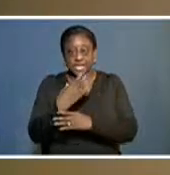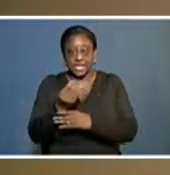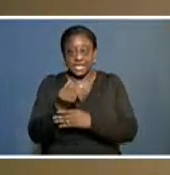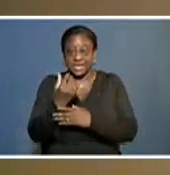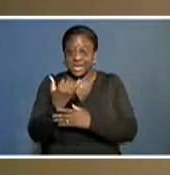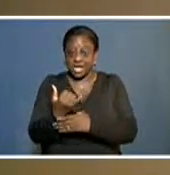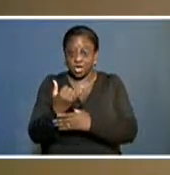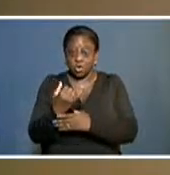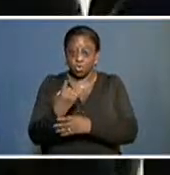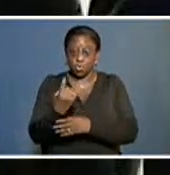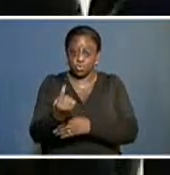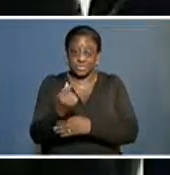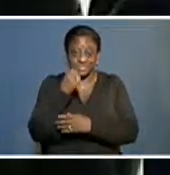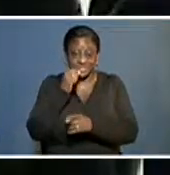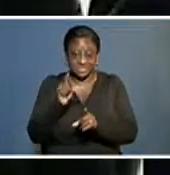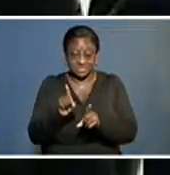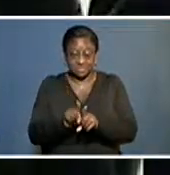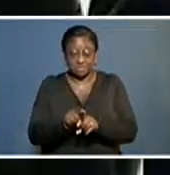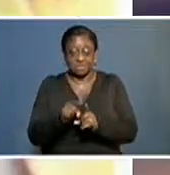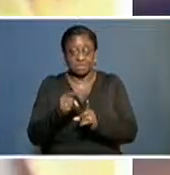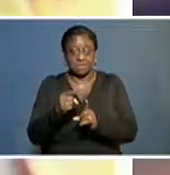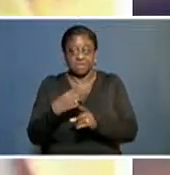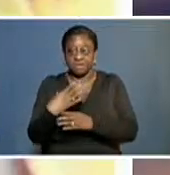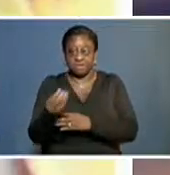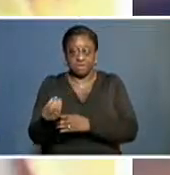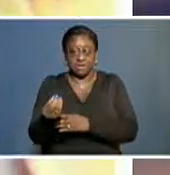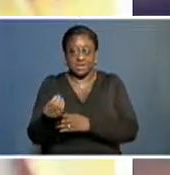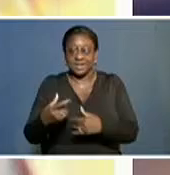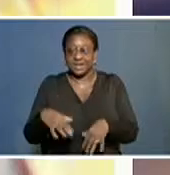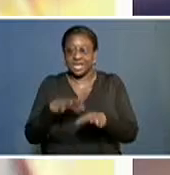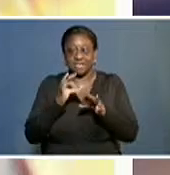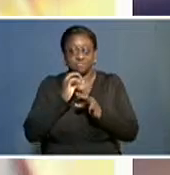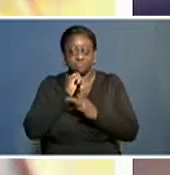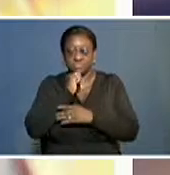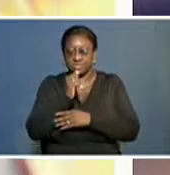her only sibling is gone, her life will never be the same.